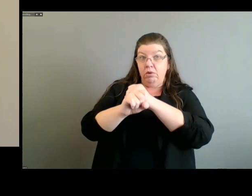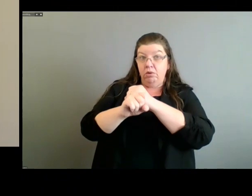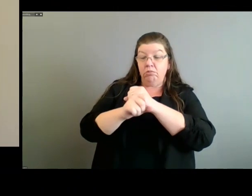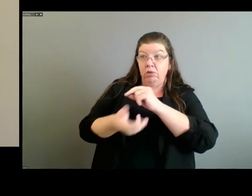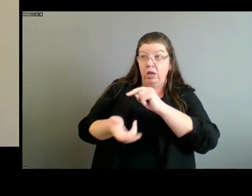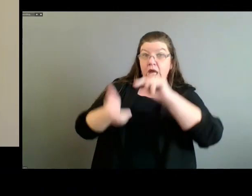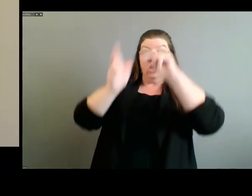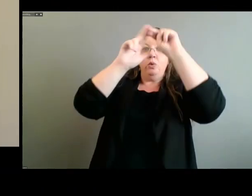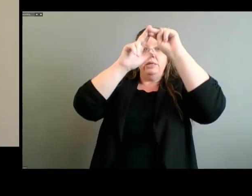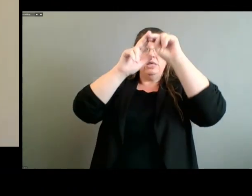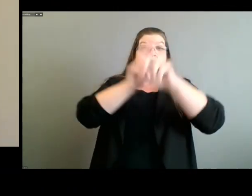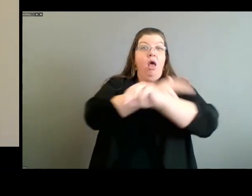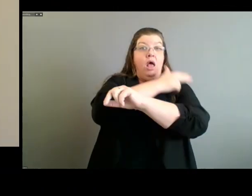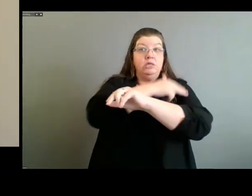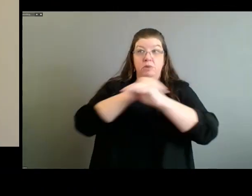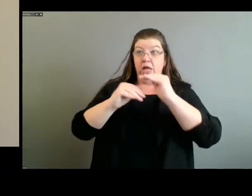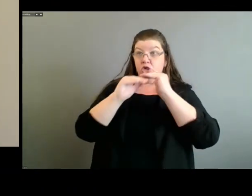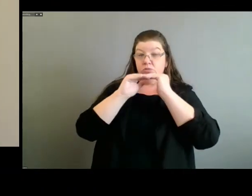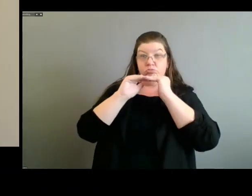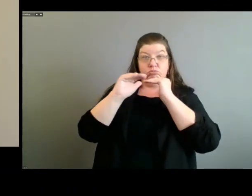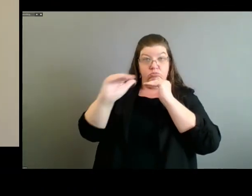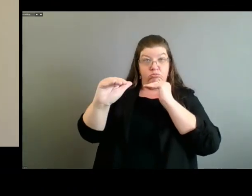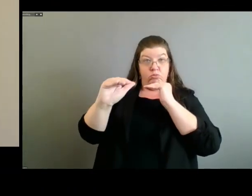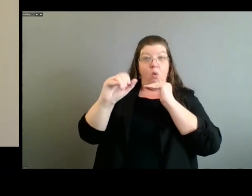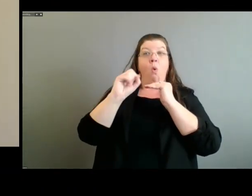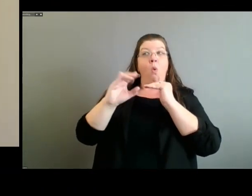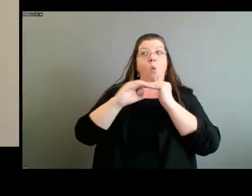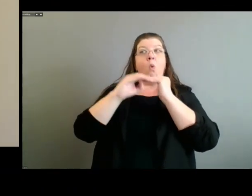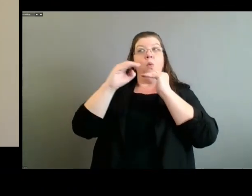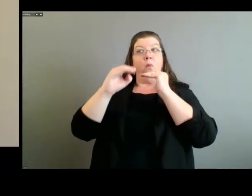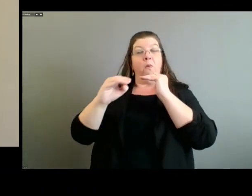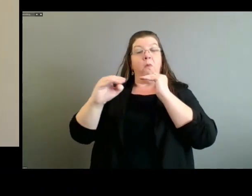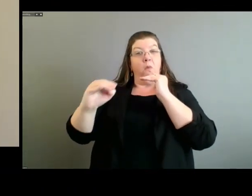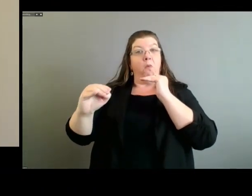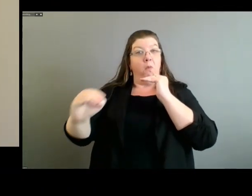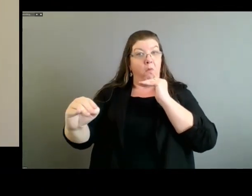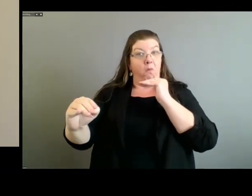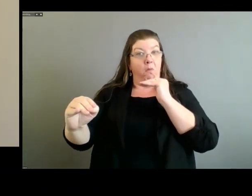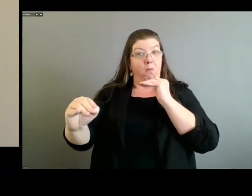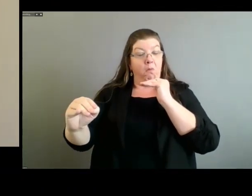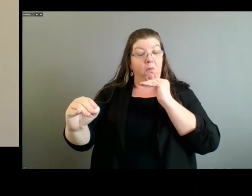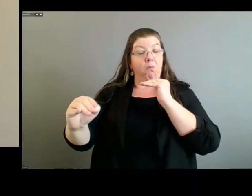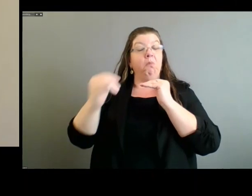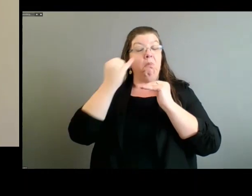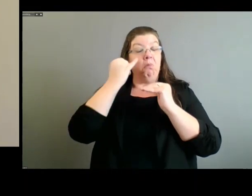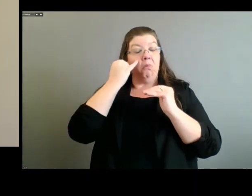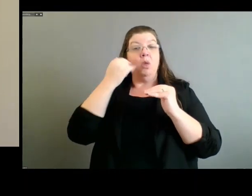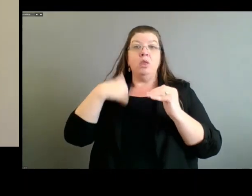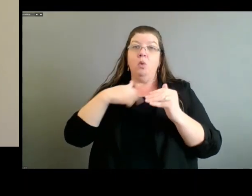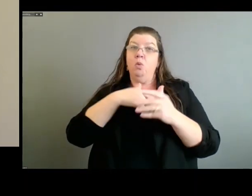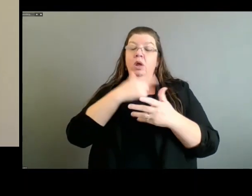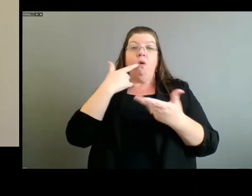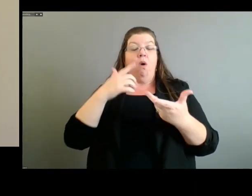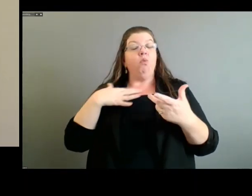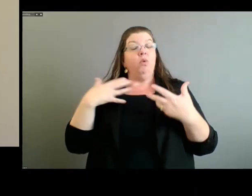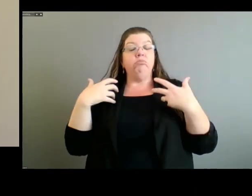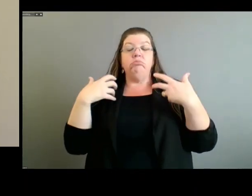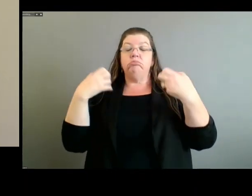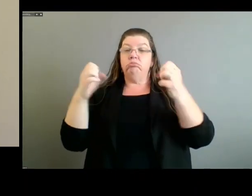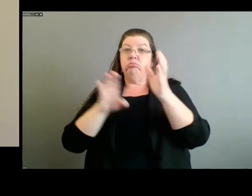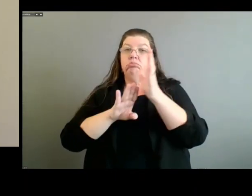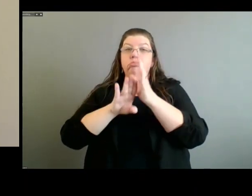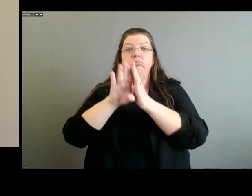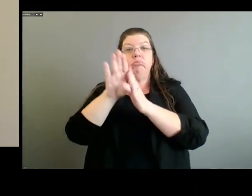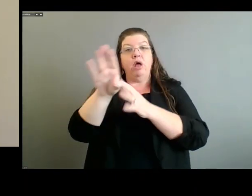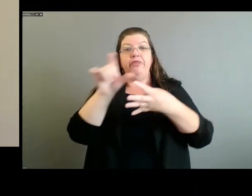hospitalizations remain stable or continue to trend downwards, We are well on our way to get beyond the